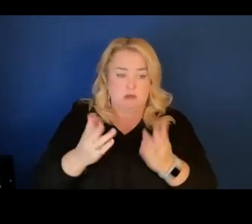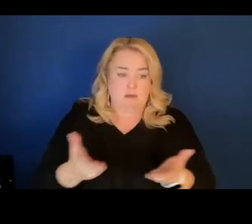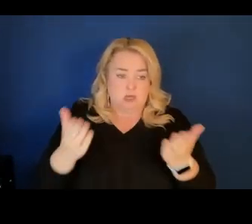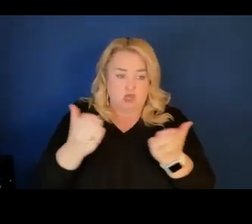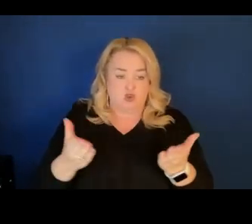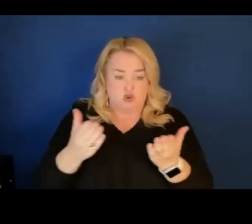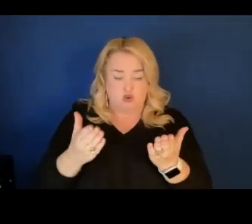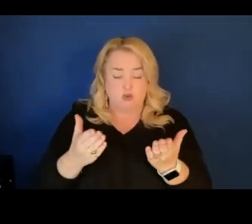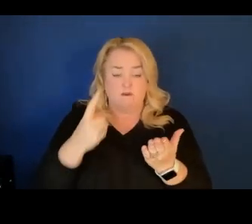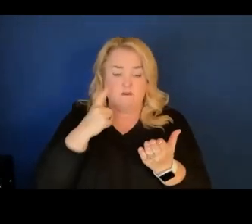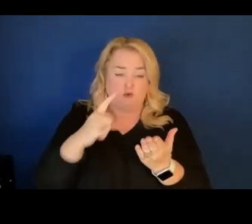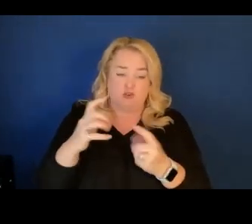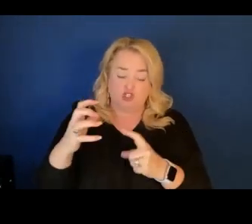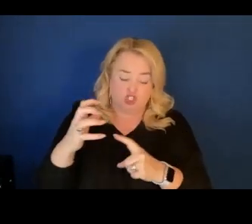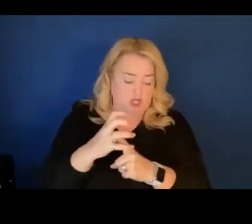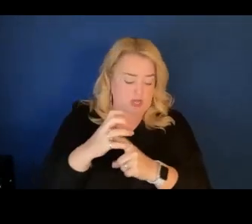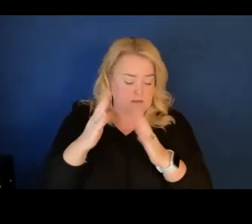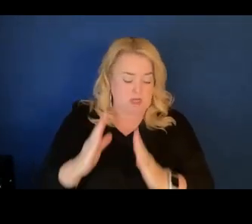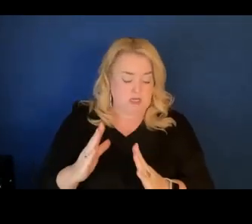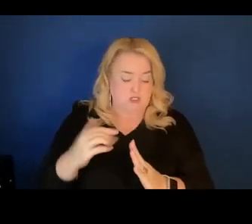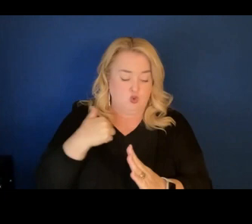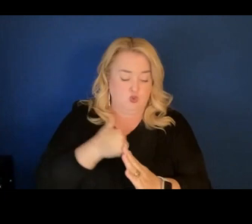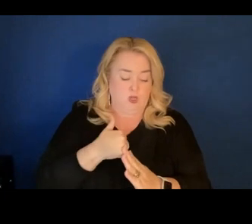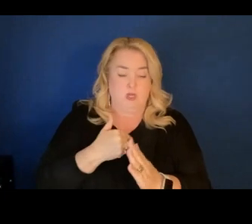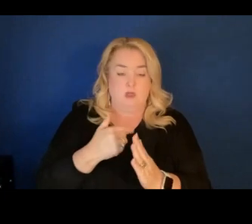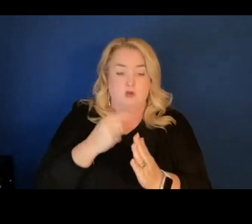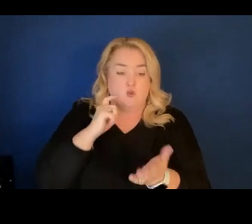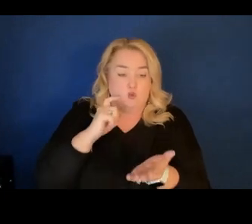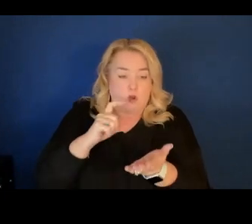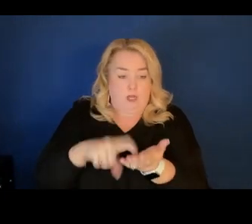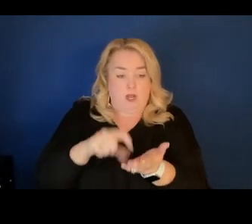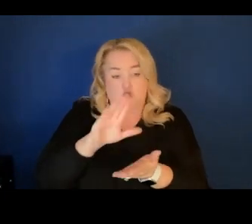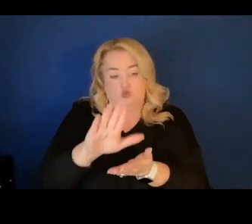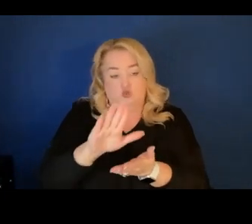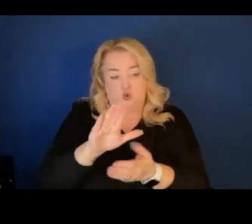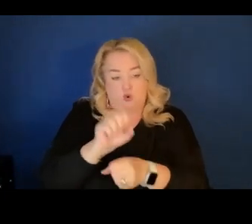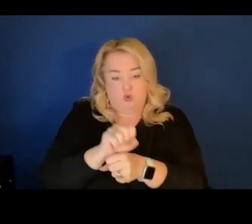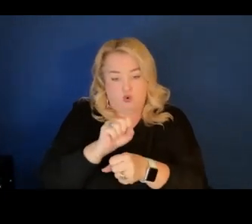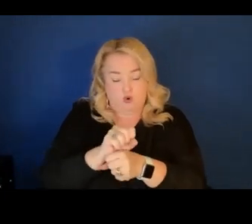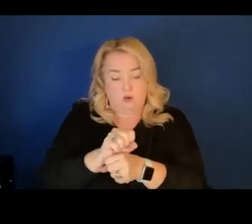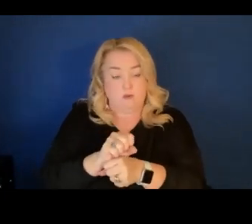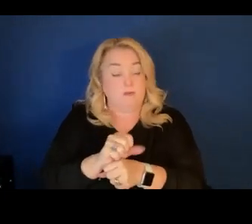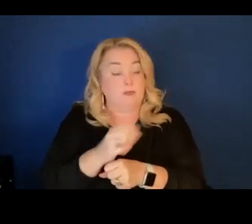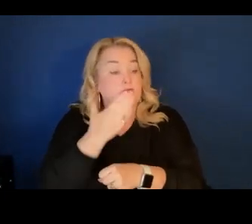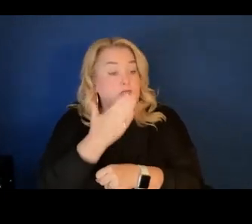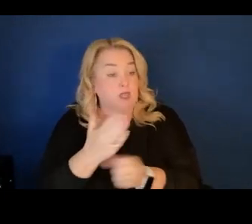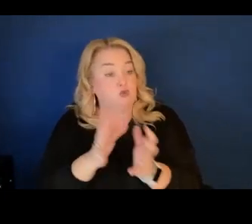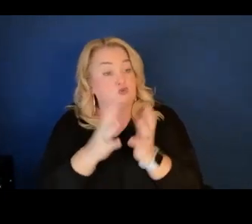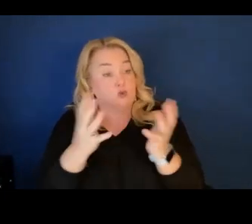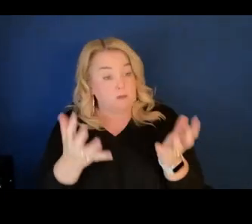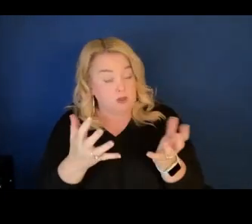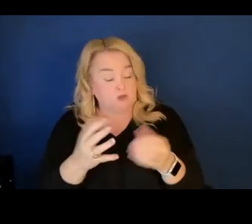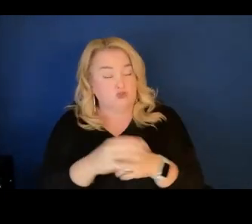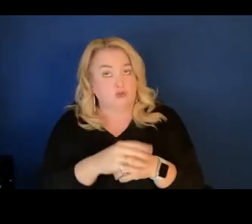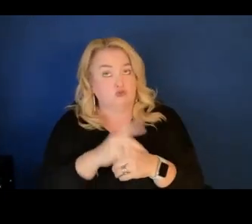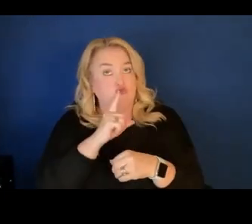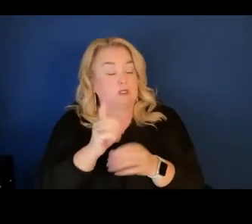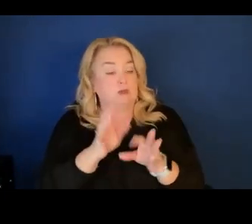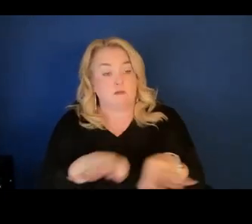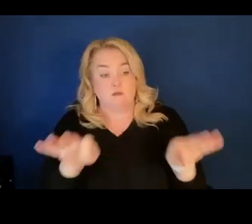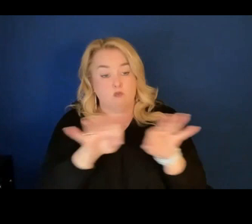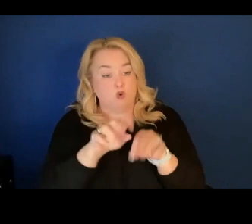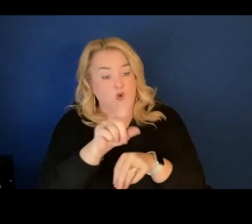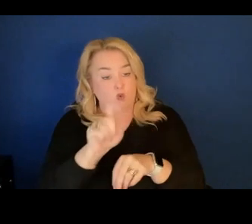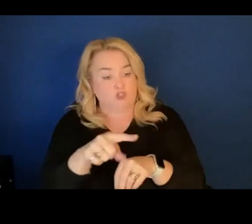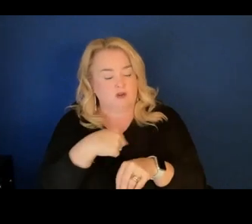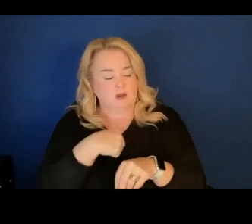and we would welcome your remarks and your guidance in that regard. Thank you, Sandy, so much. It's such an important question. I